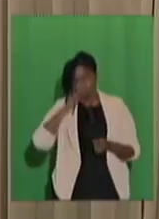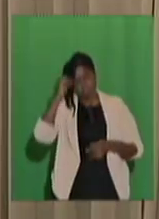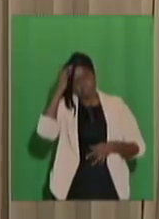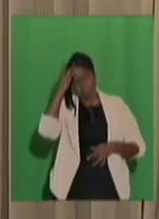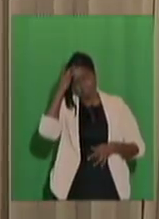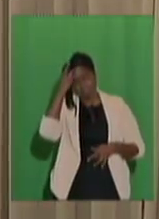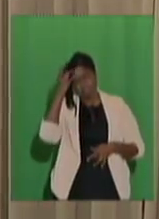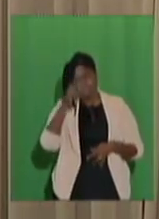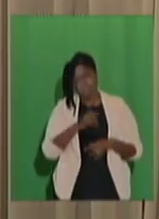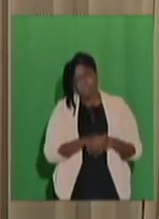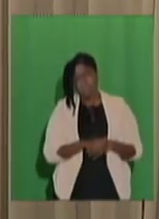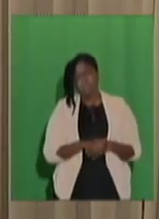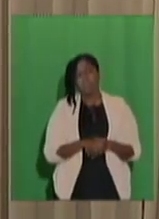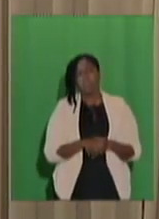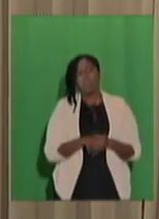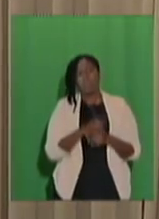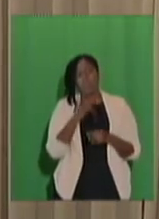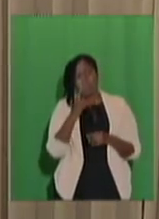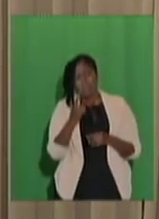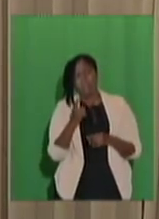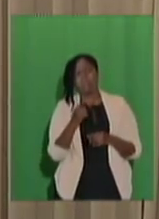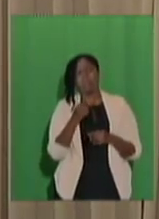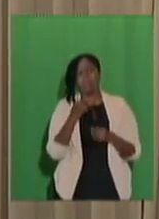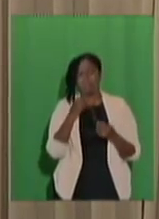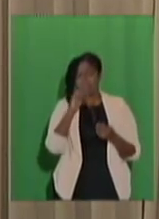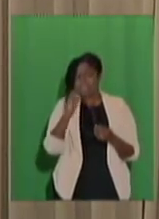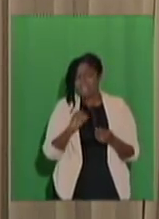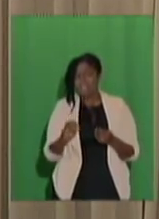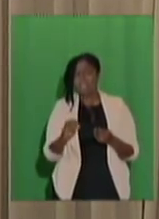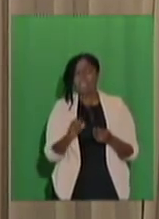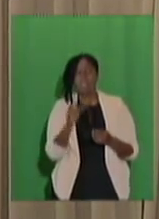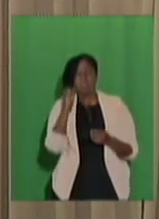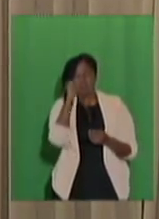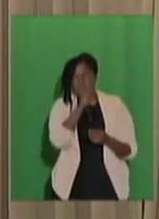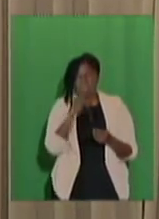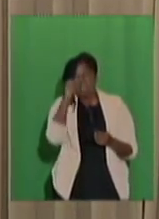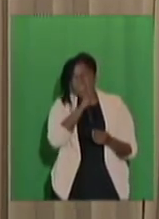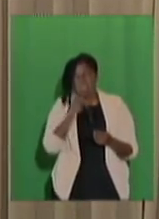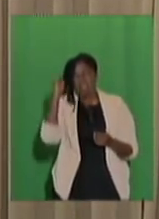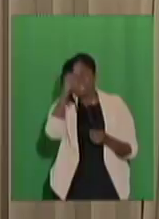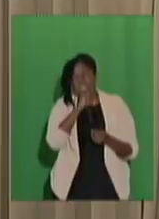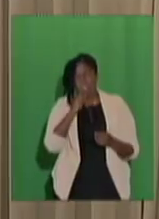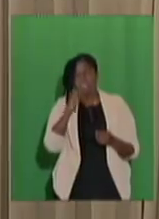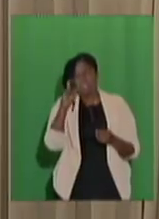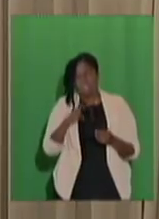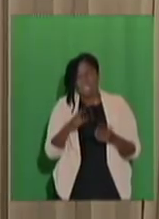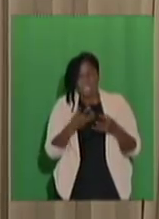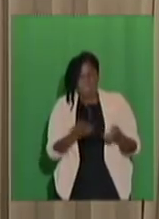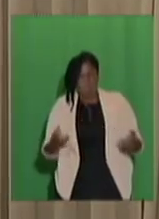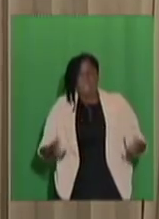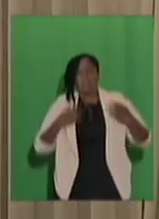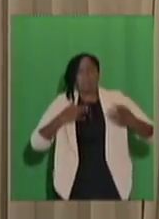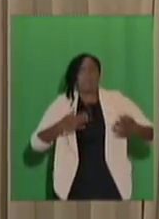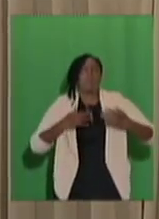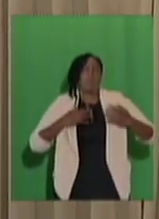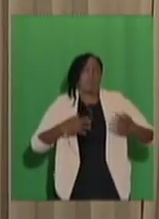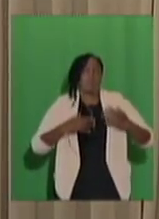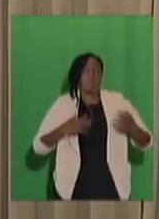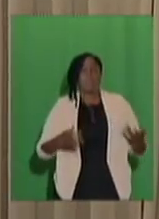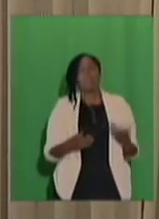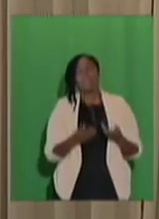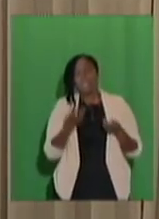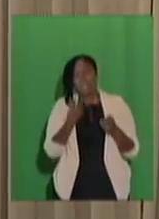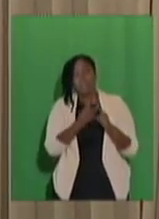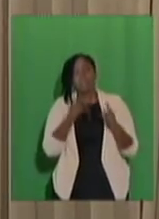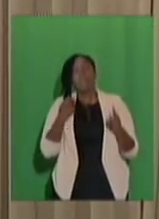severe, needing possibly ventilation and ICU care. So those are the figures that we got out of a large study that was done in China approximately